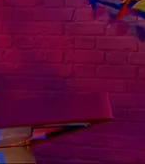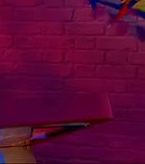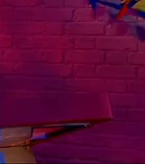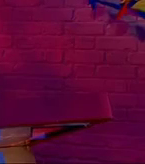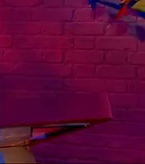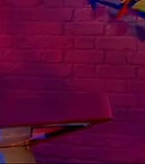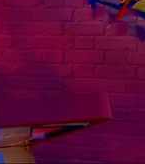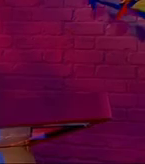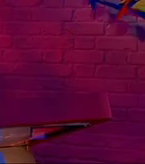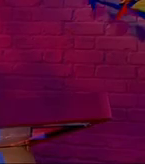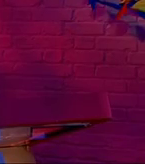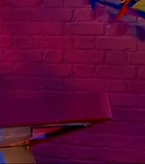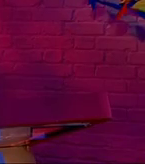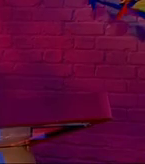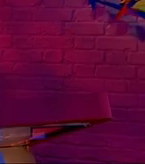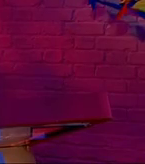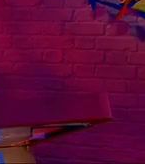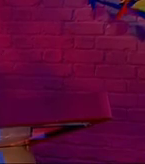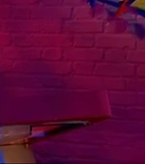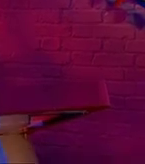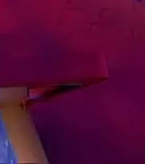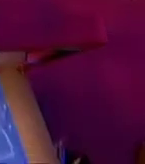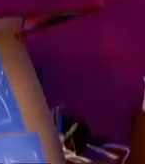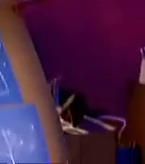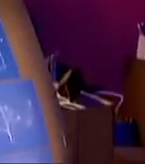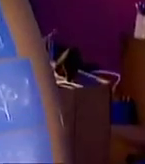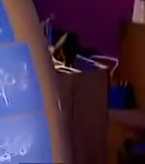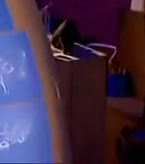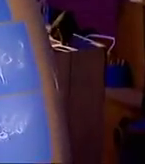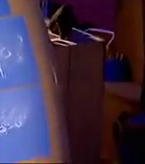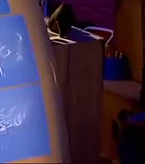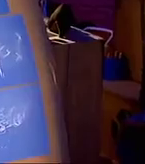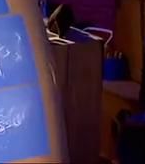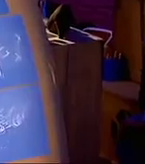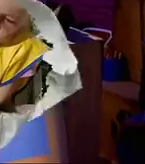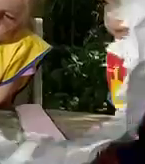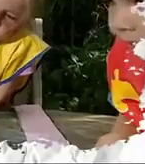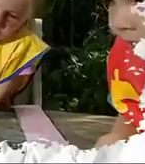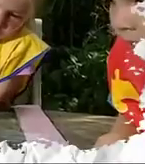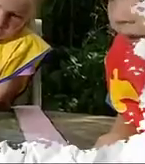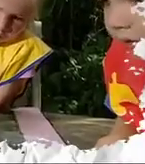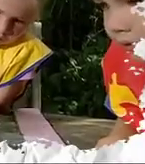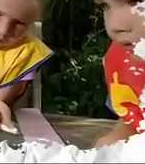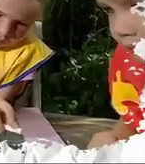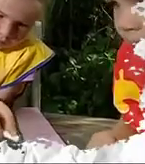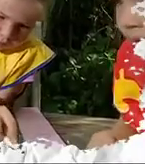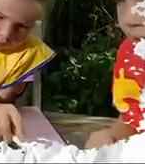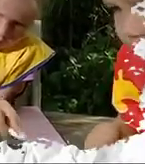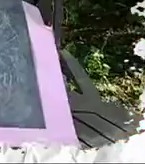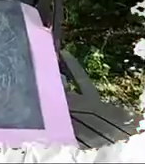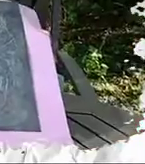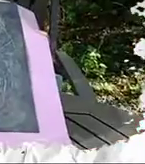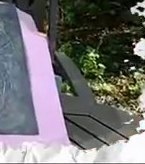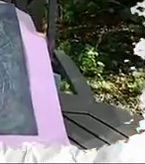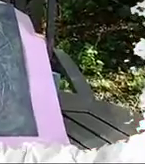We've doodle-dooed and laughed and played. Look at all the things we've made. We drew some pictures